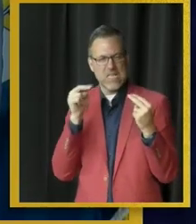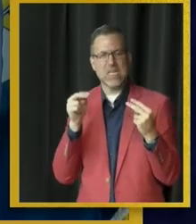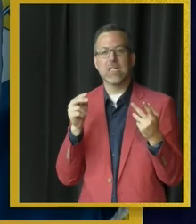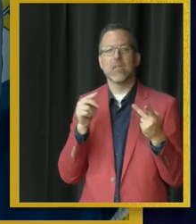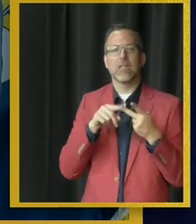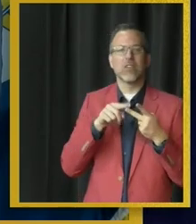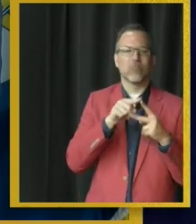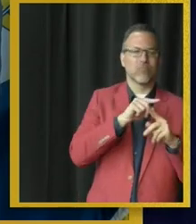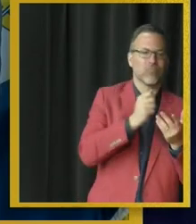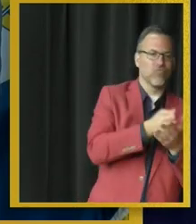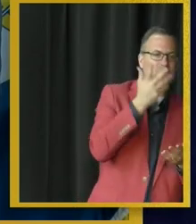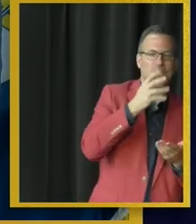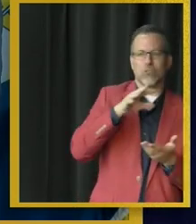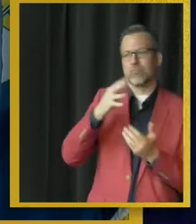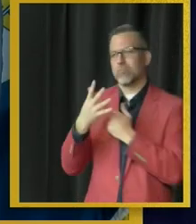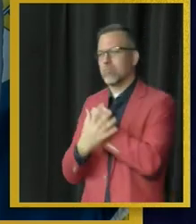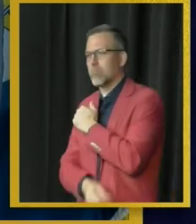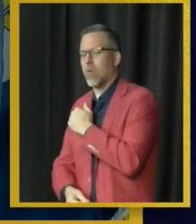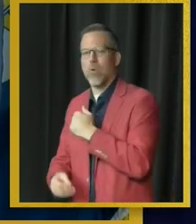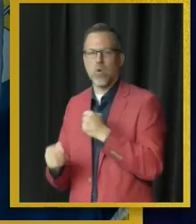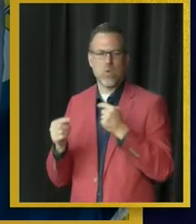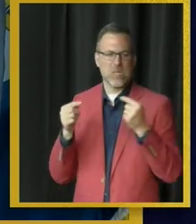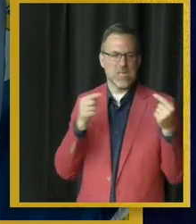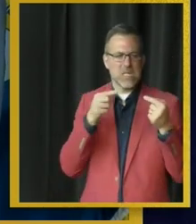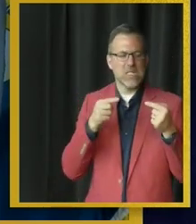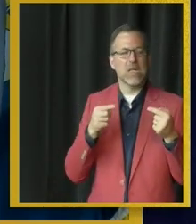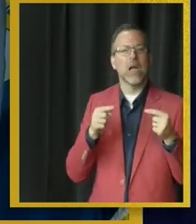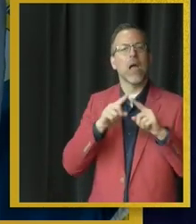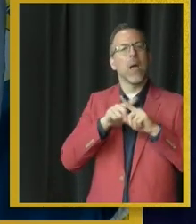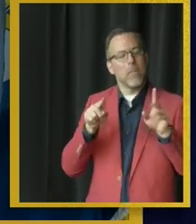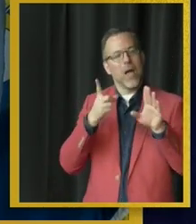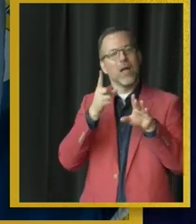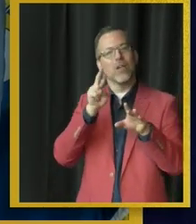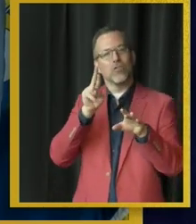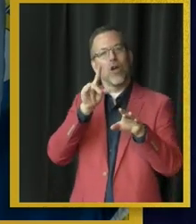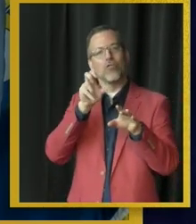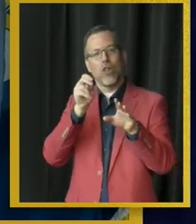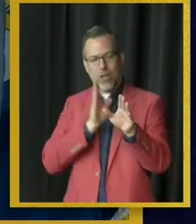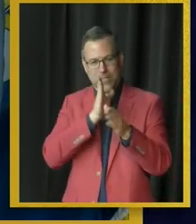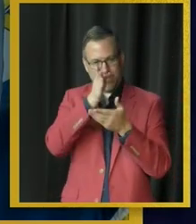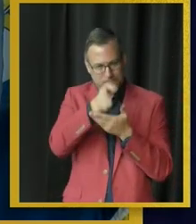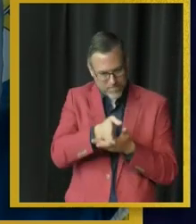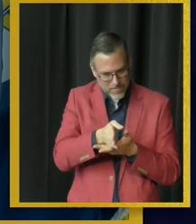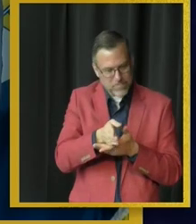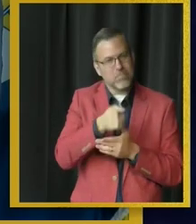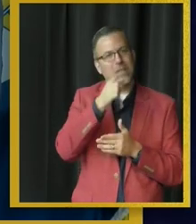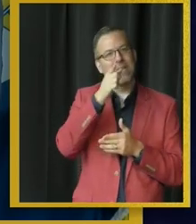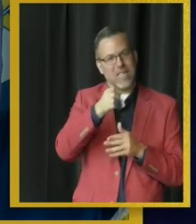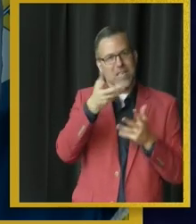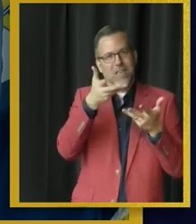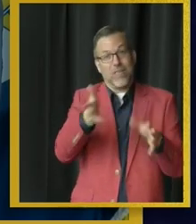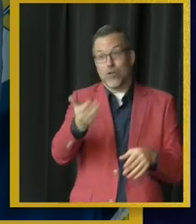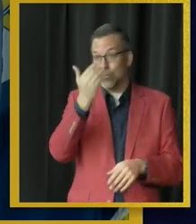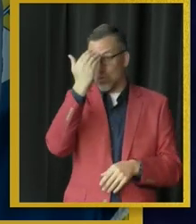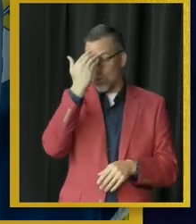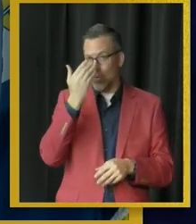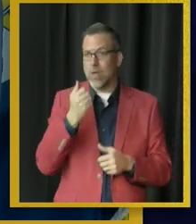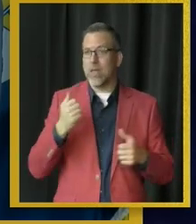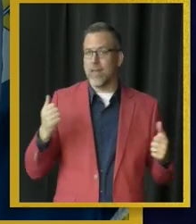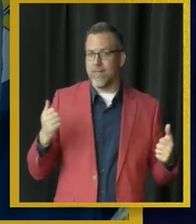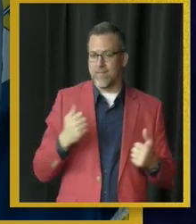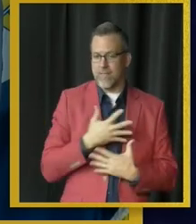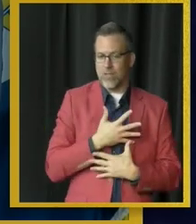different socioeconomic classes against each other, but Dr. Lawson was convinced that fear